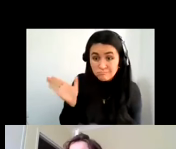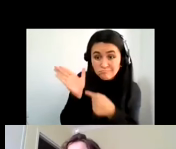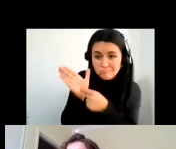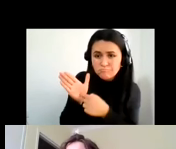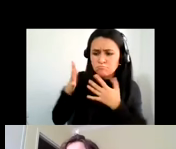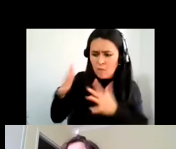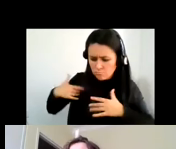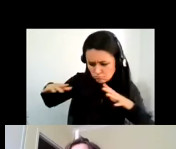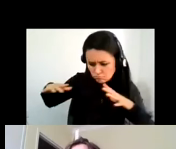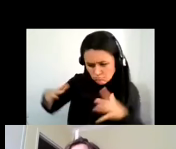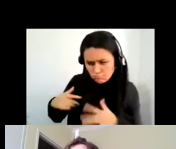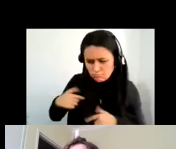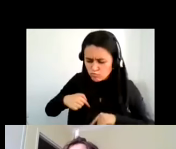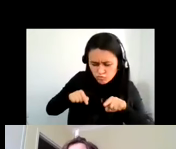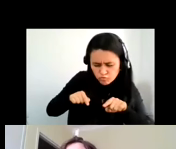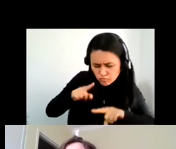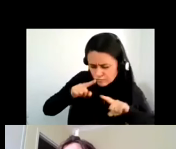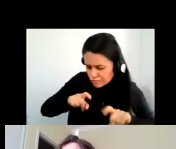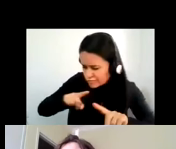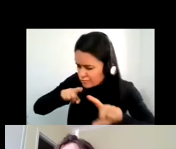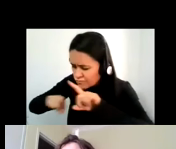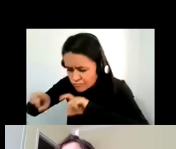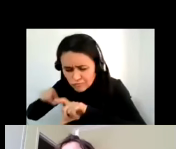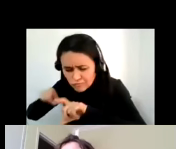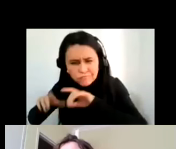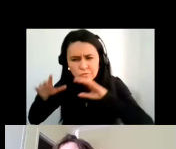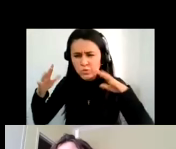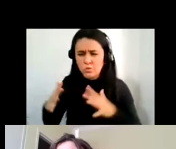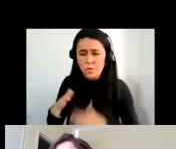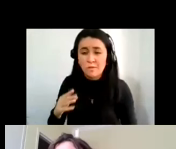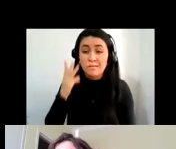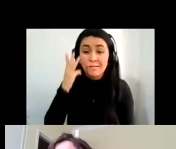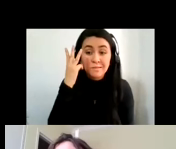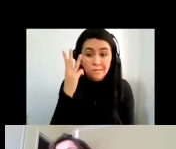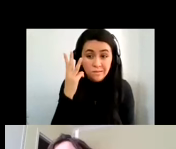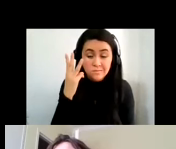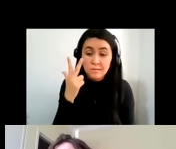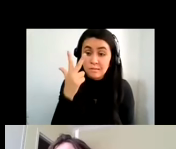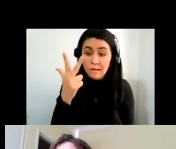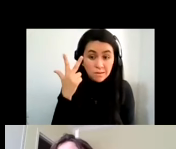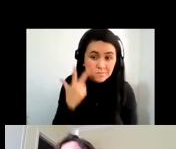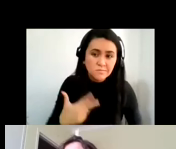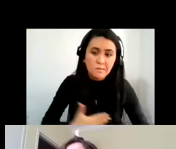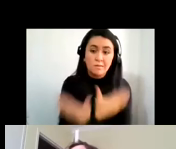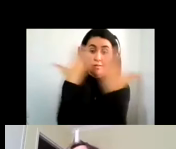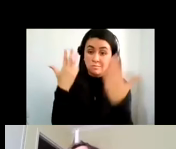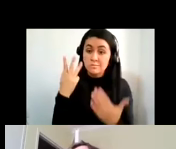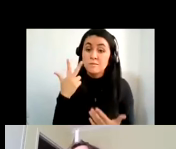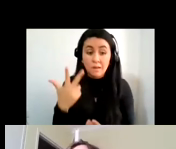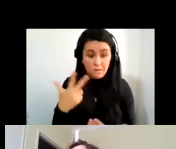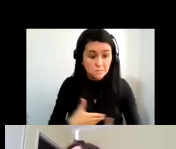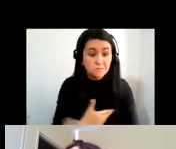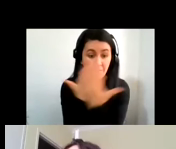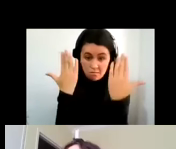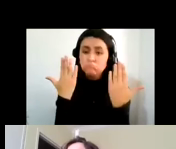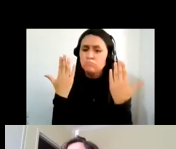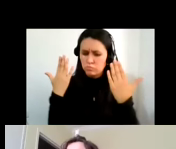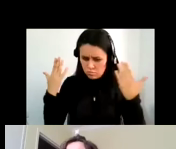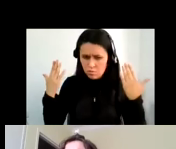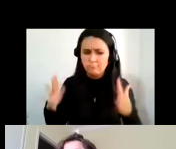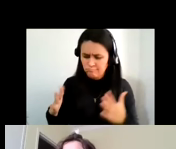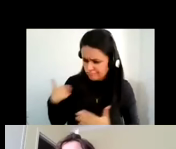a response to those barriers, research also to look at more with the feasibility of certain responses, how we could work that into